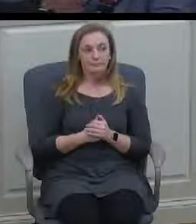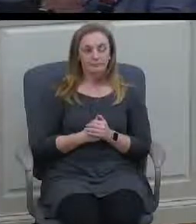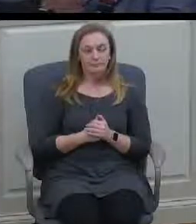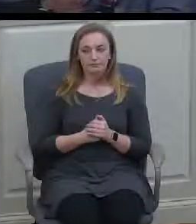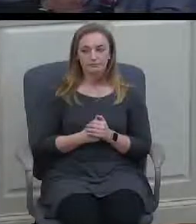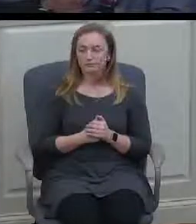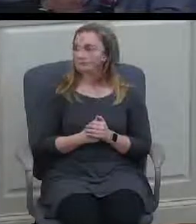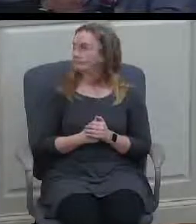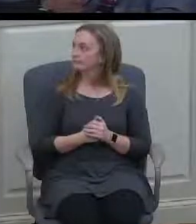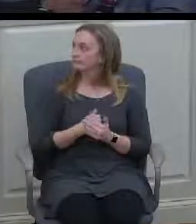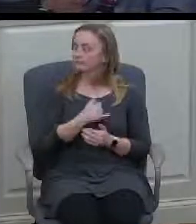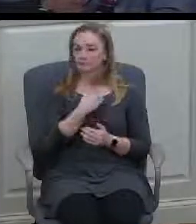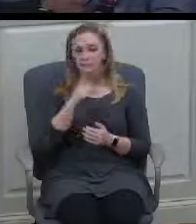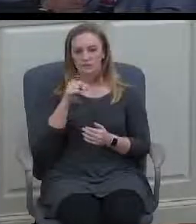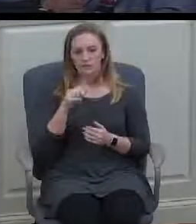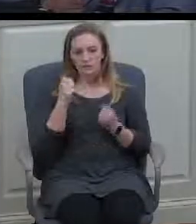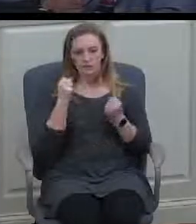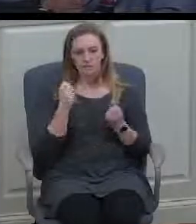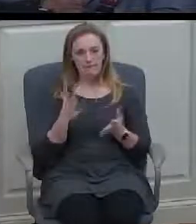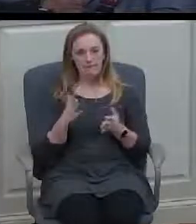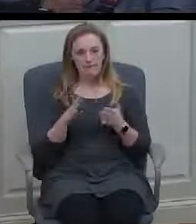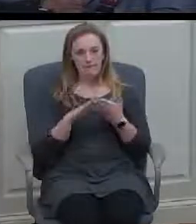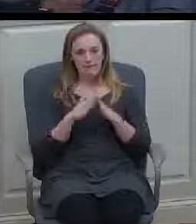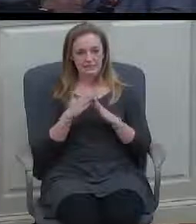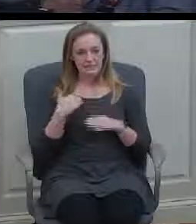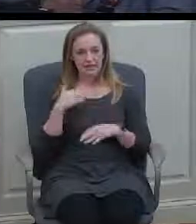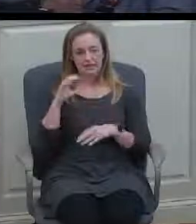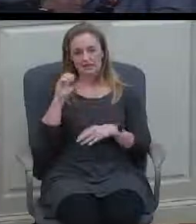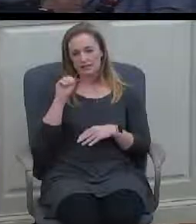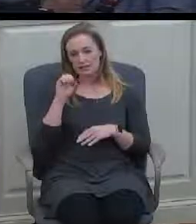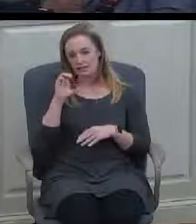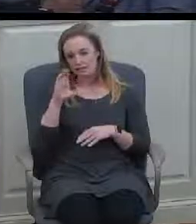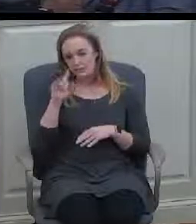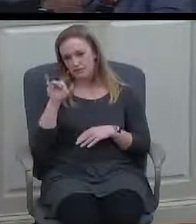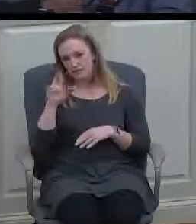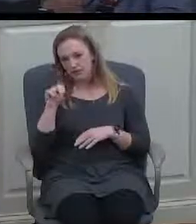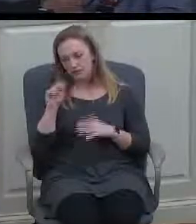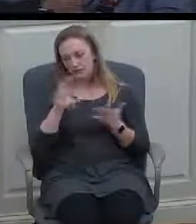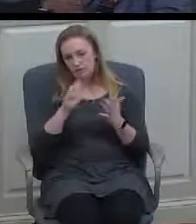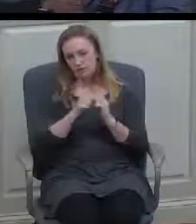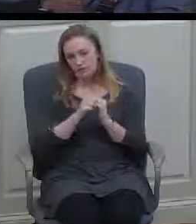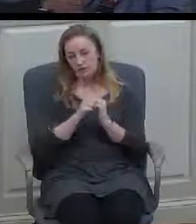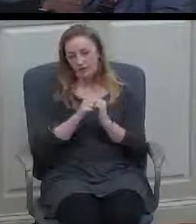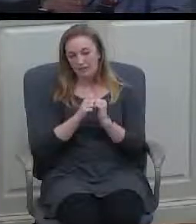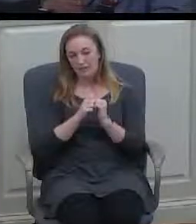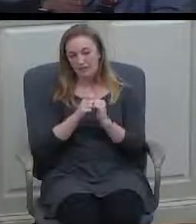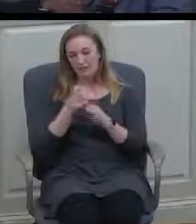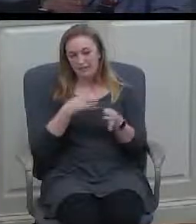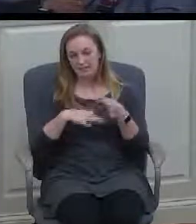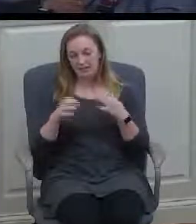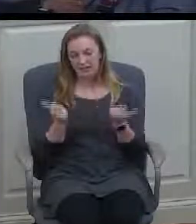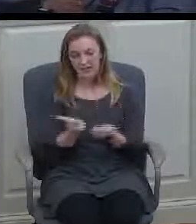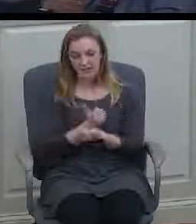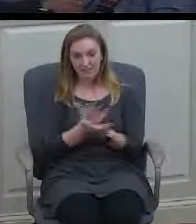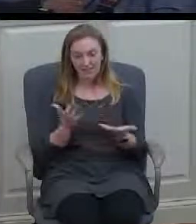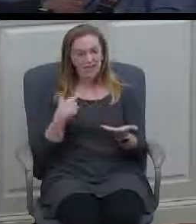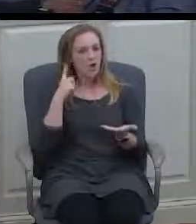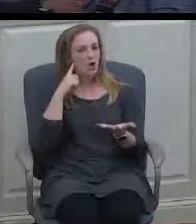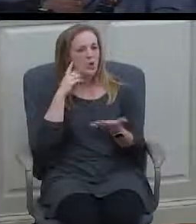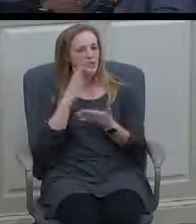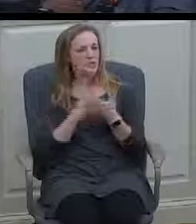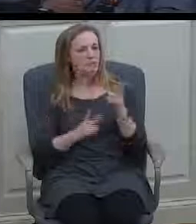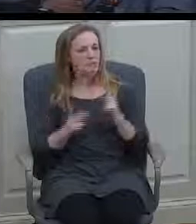Do a lot of cities do sections versus everything? I had some people tell me it would be better to